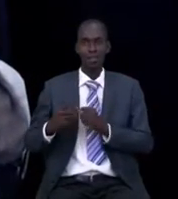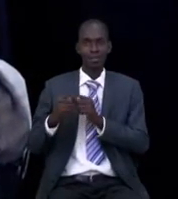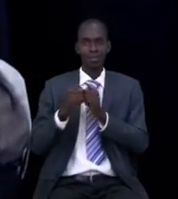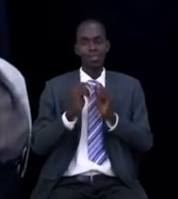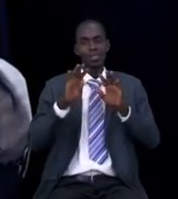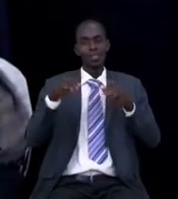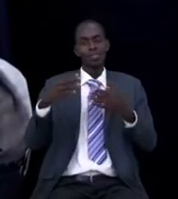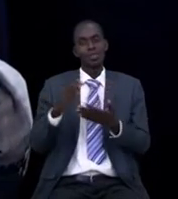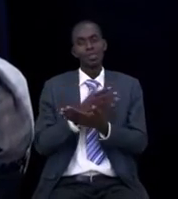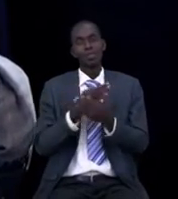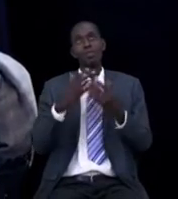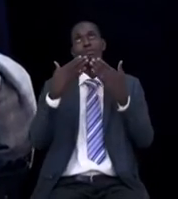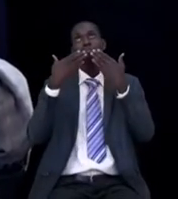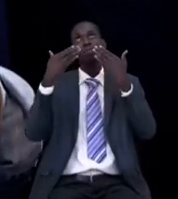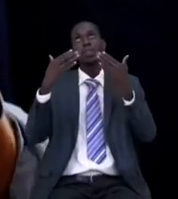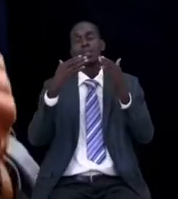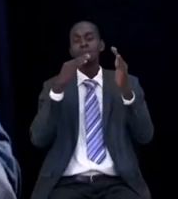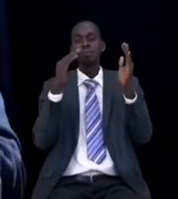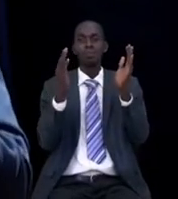thanks, giving songs of praise.